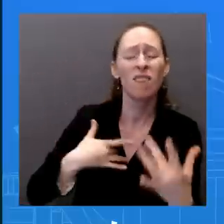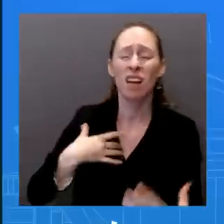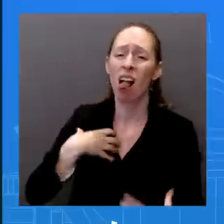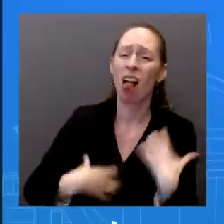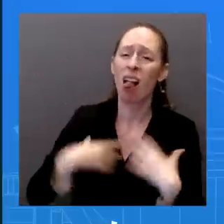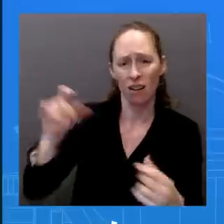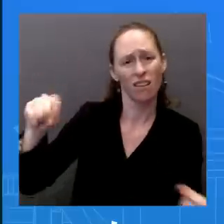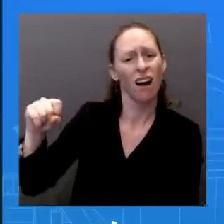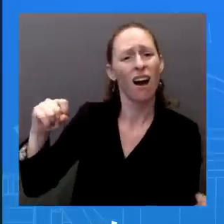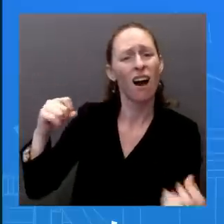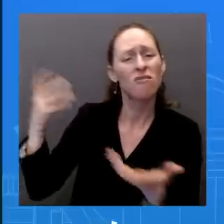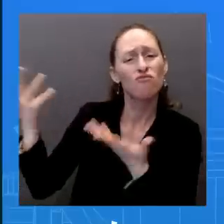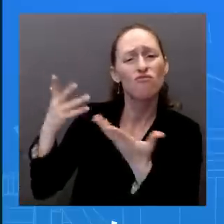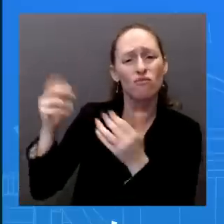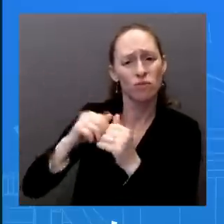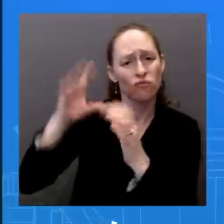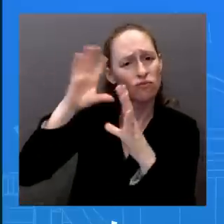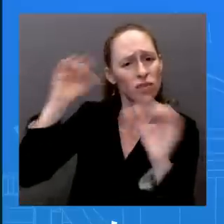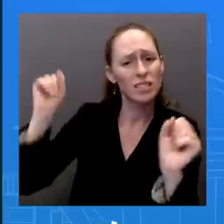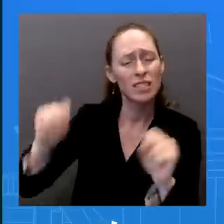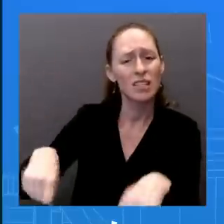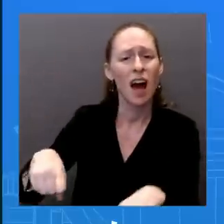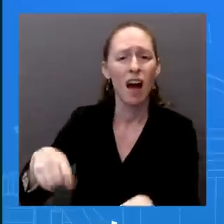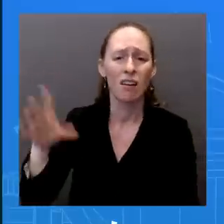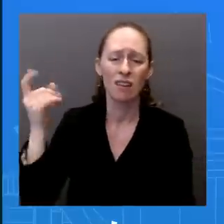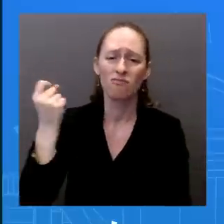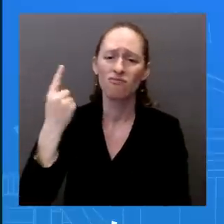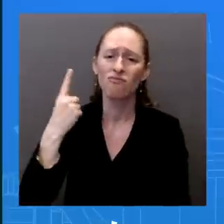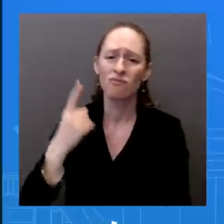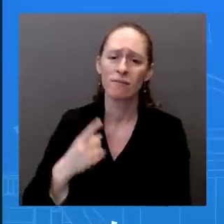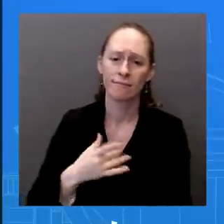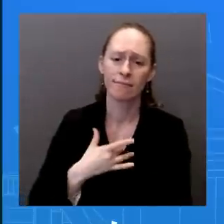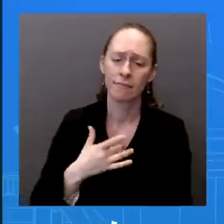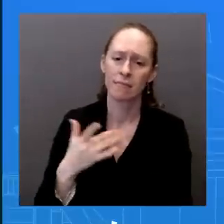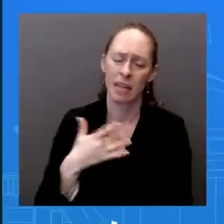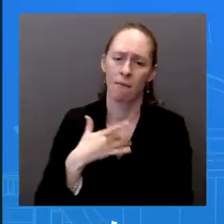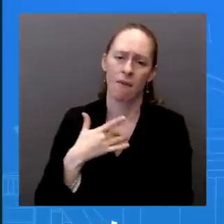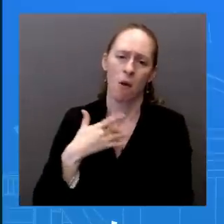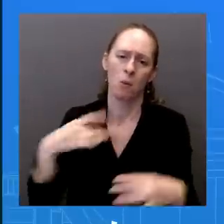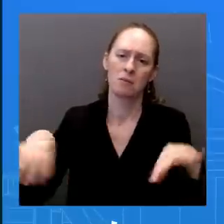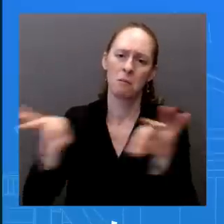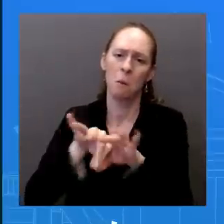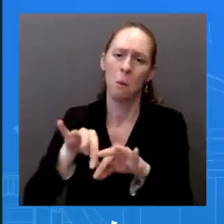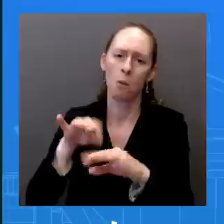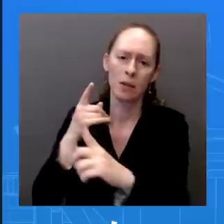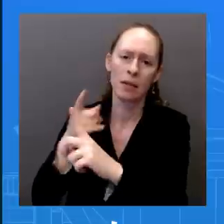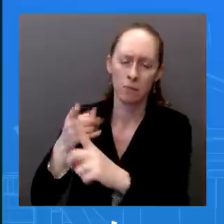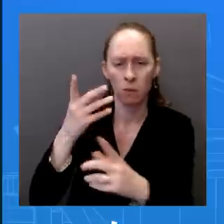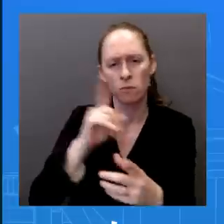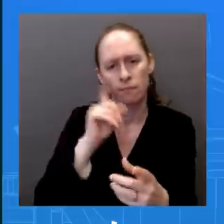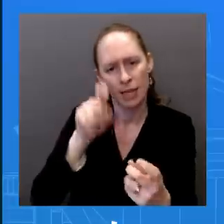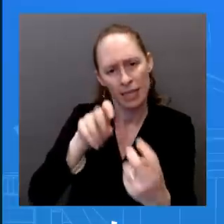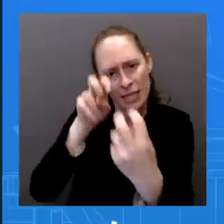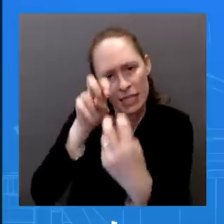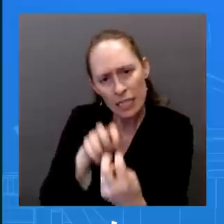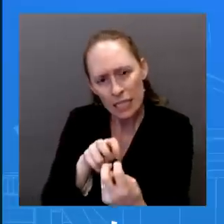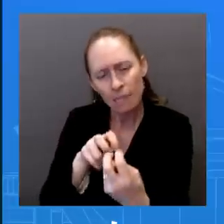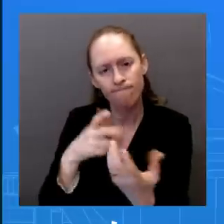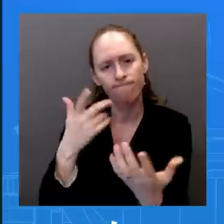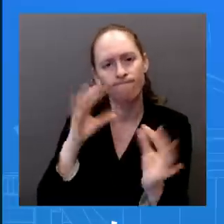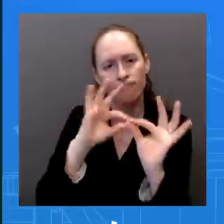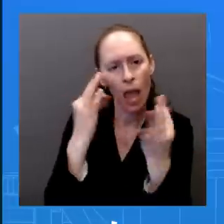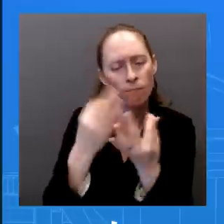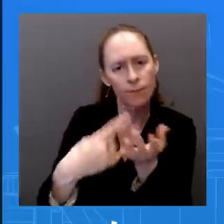contexts. And it was really important for him to be able to look into the eyes of the family members to just reinforce his own commitment to making